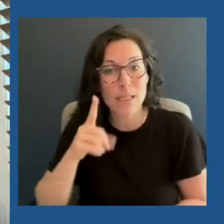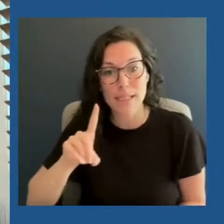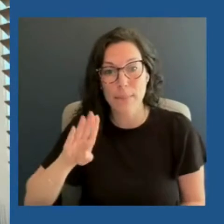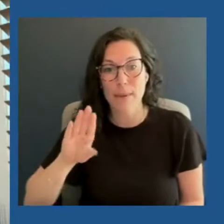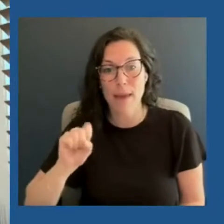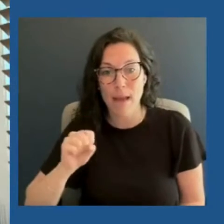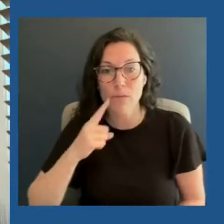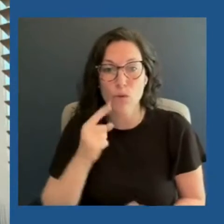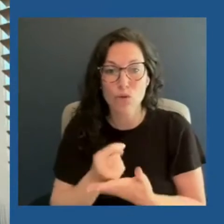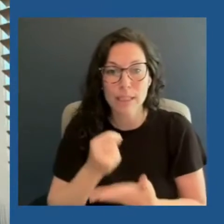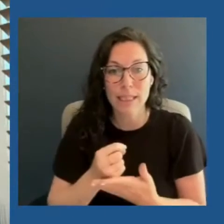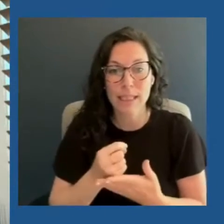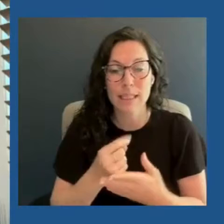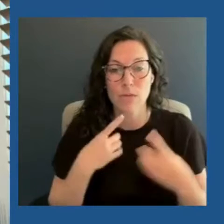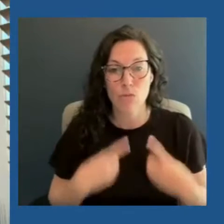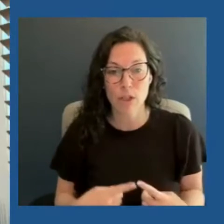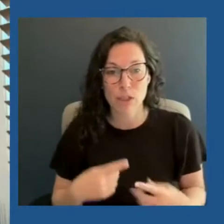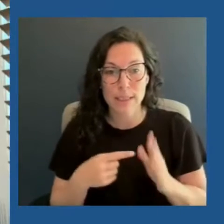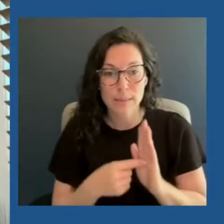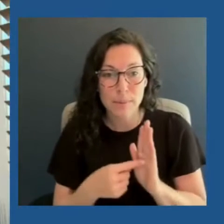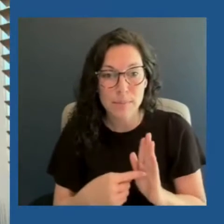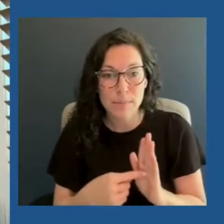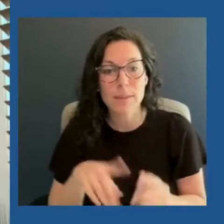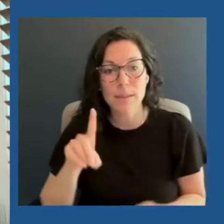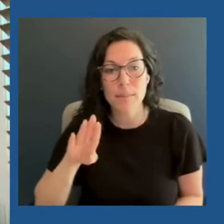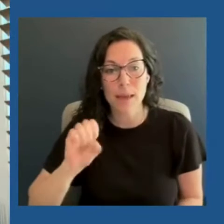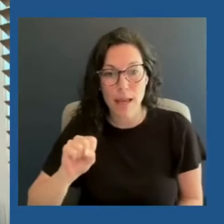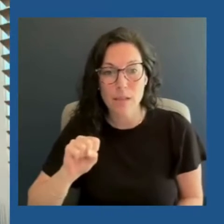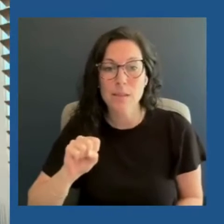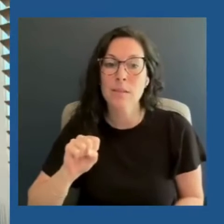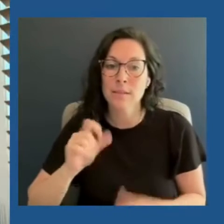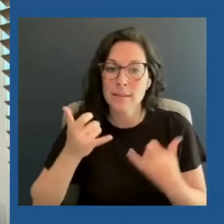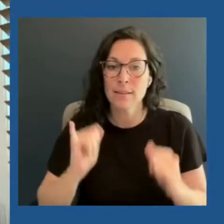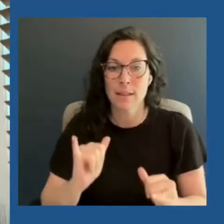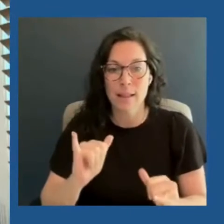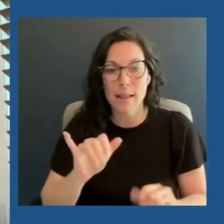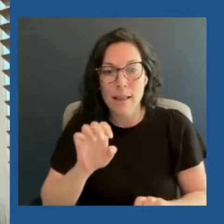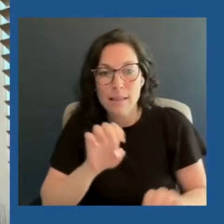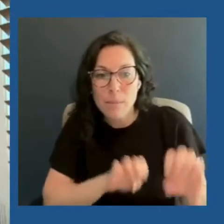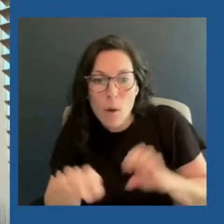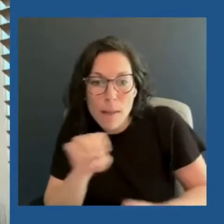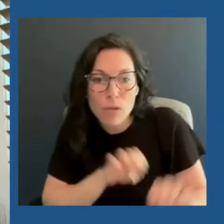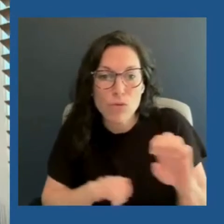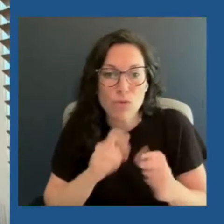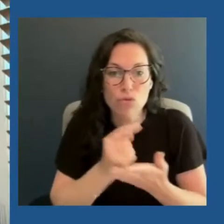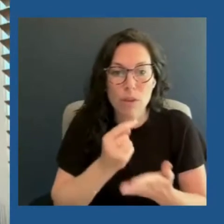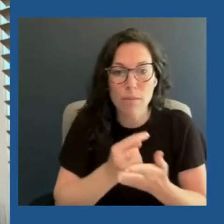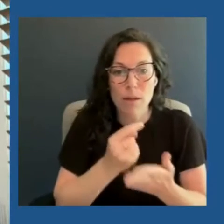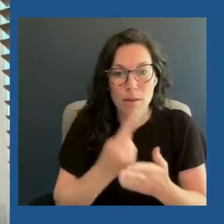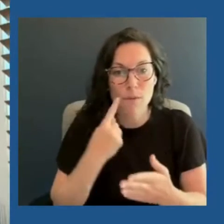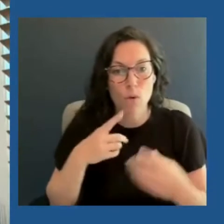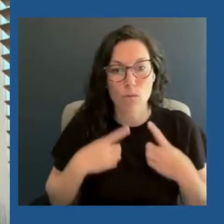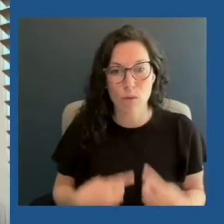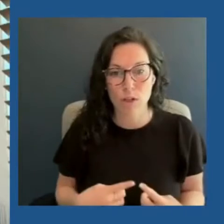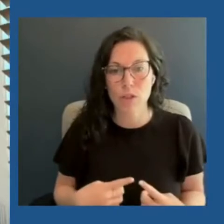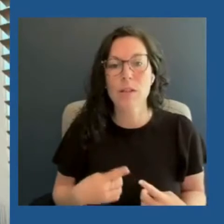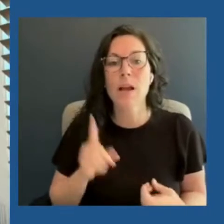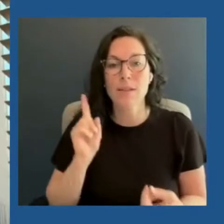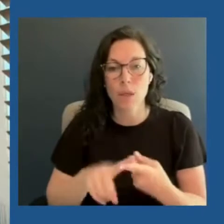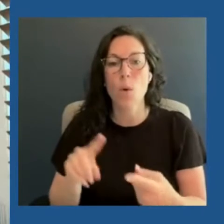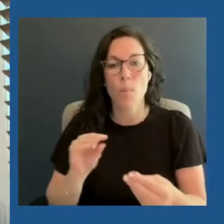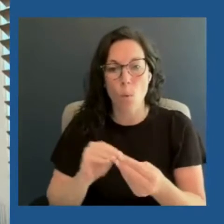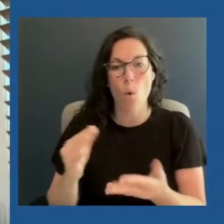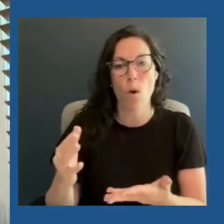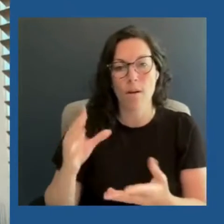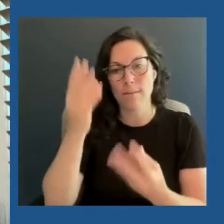more data from high-quality studies such as this are underway. DBS carries risks associated with any